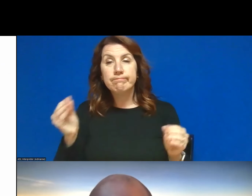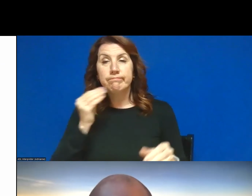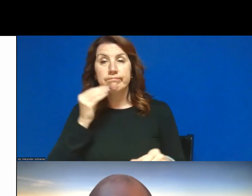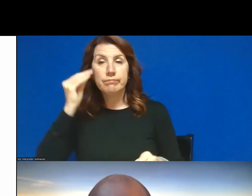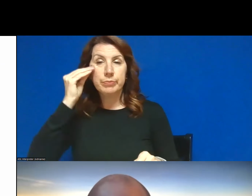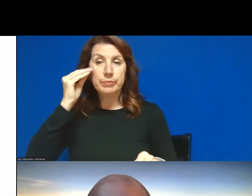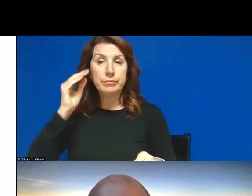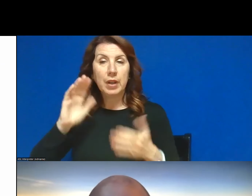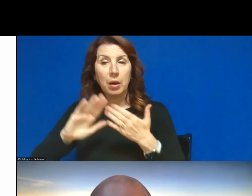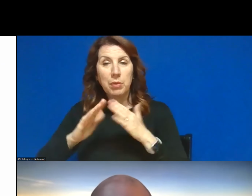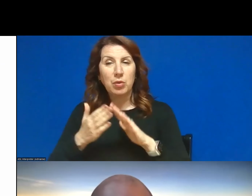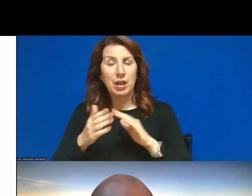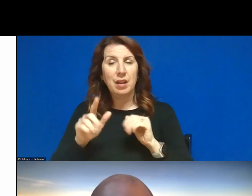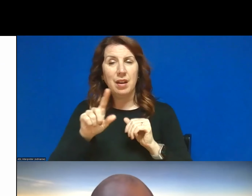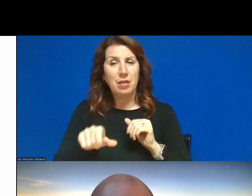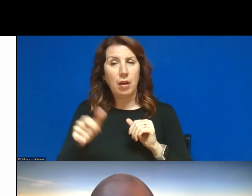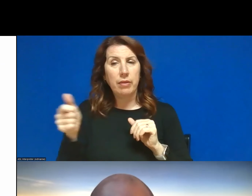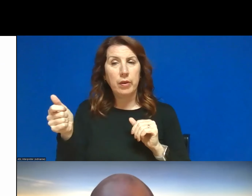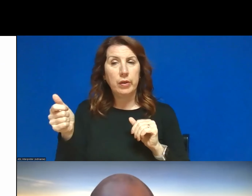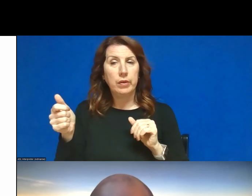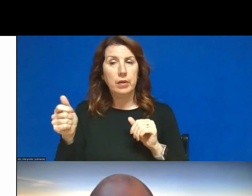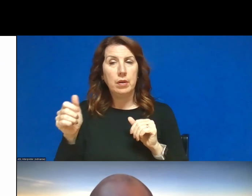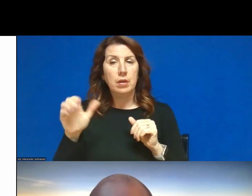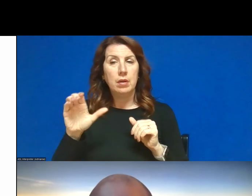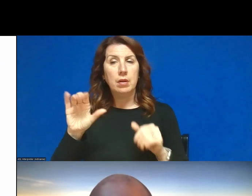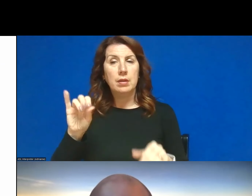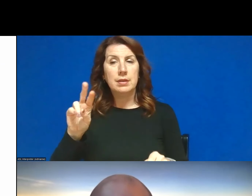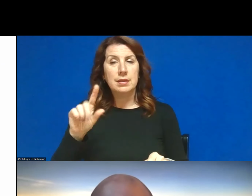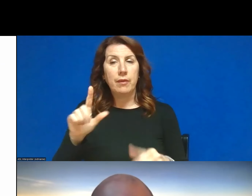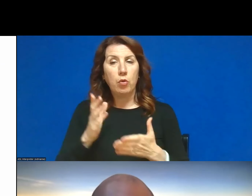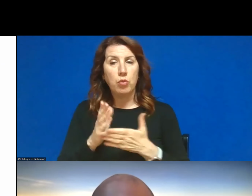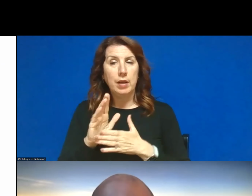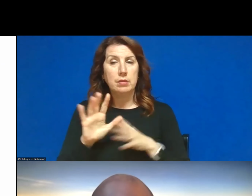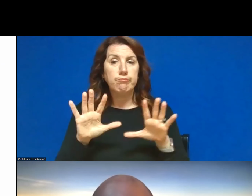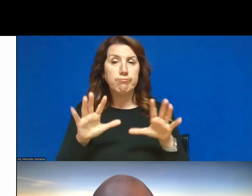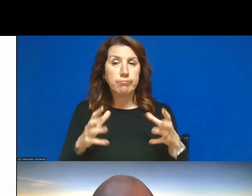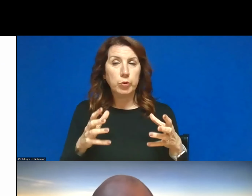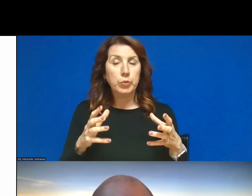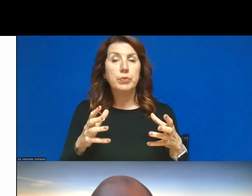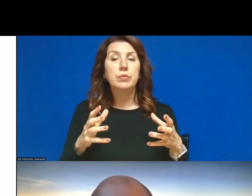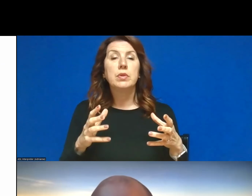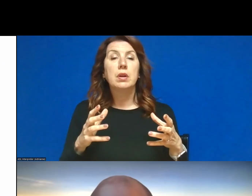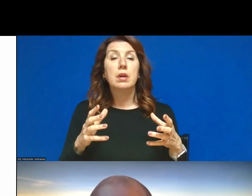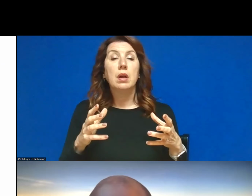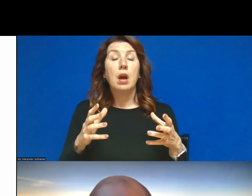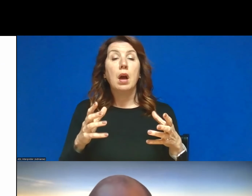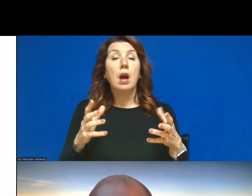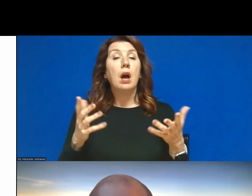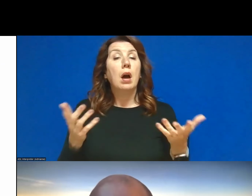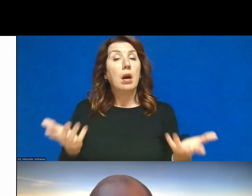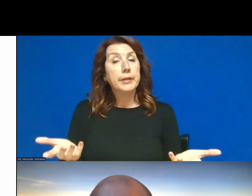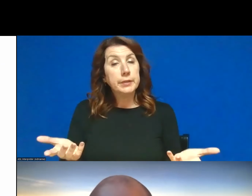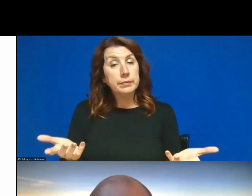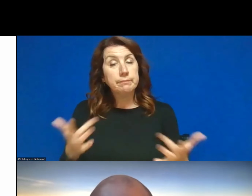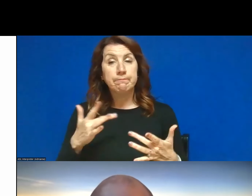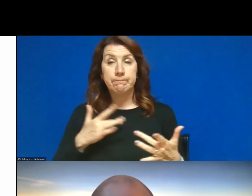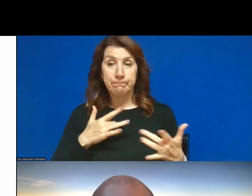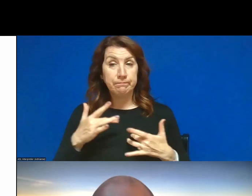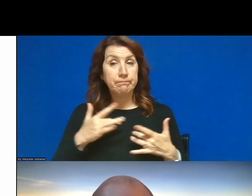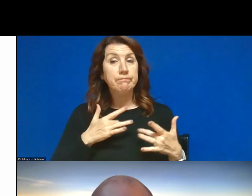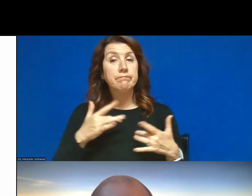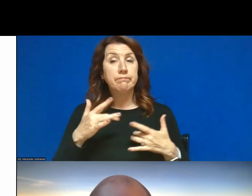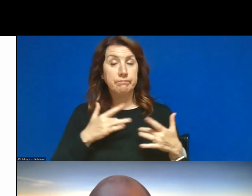and various other civil rights organizations and groups have expressed some